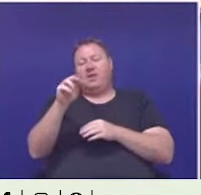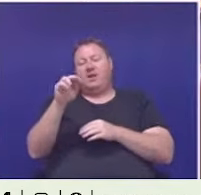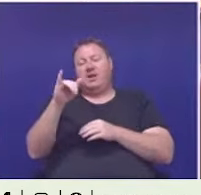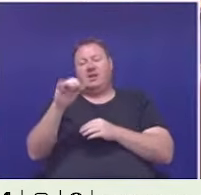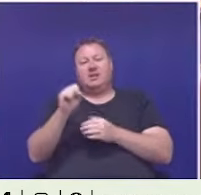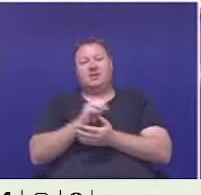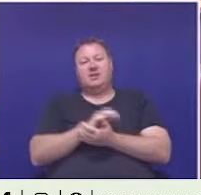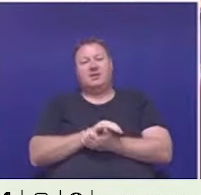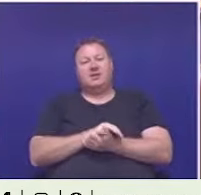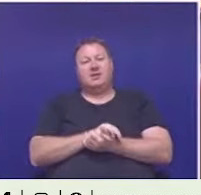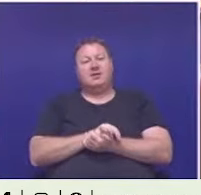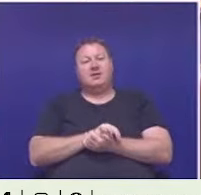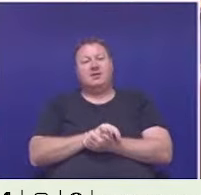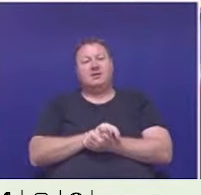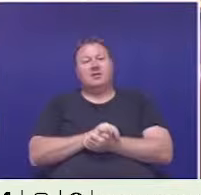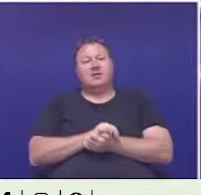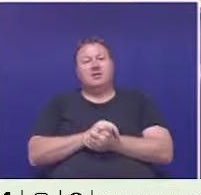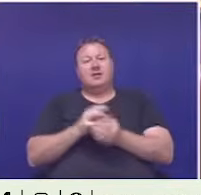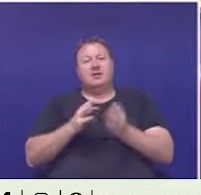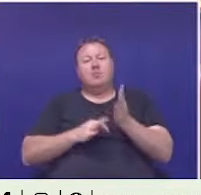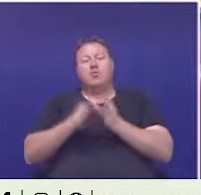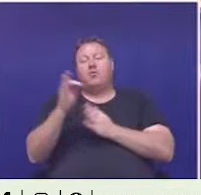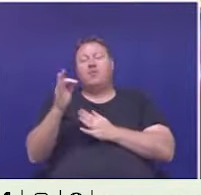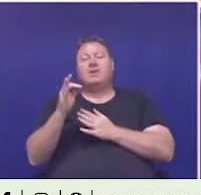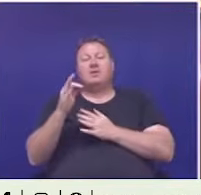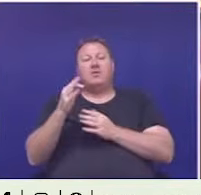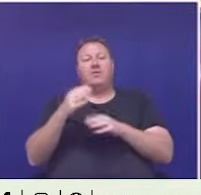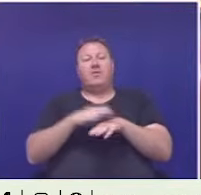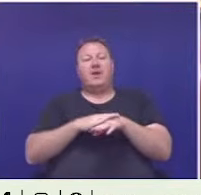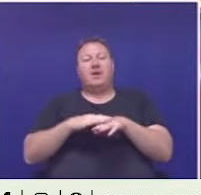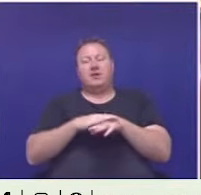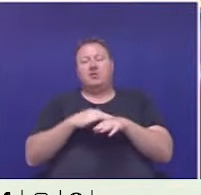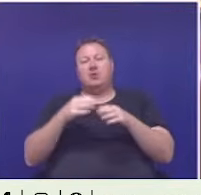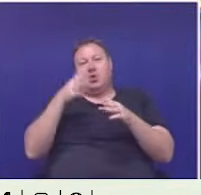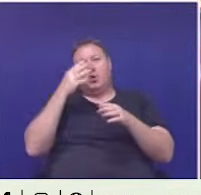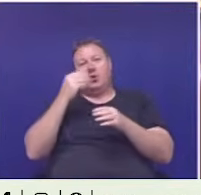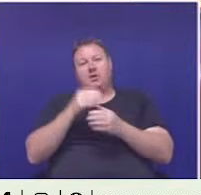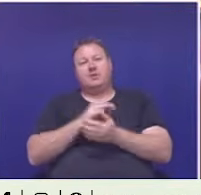with the improvement of foundational learning. Over to you, ma'am.